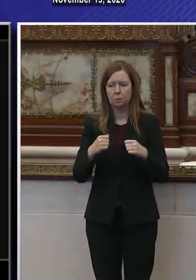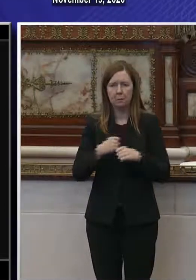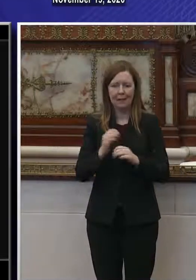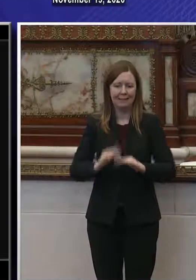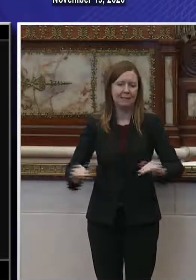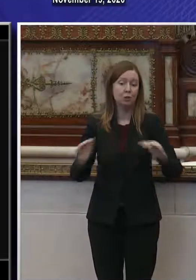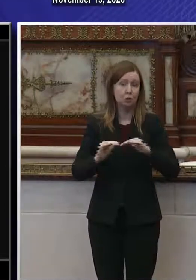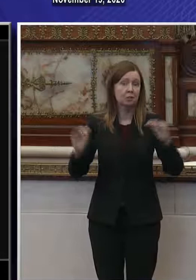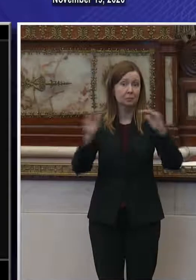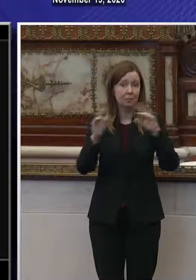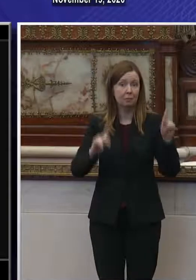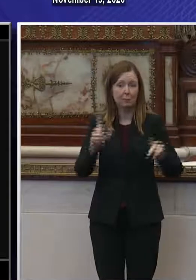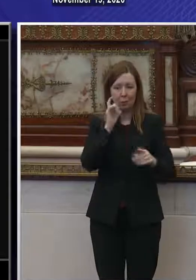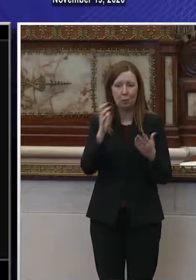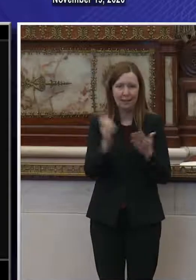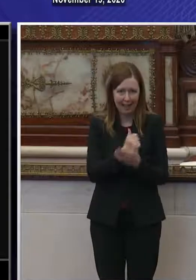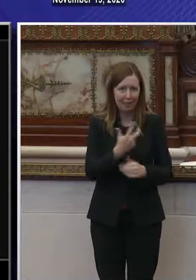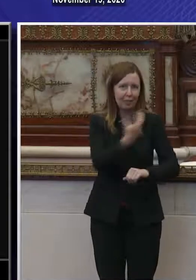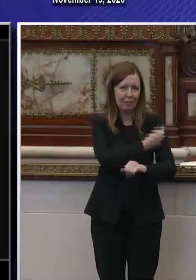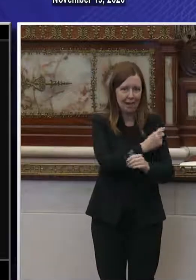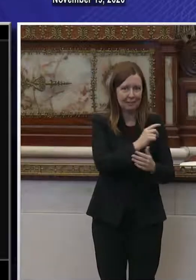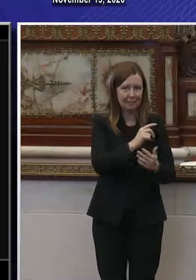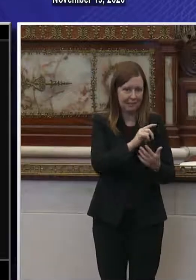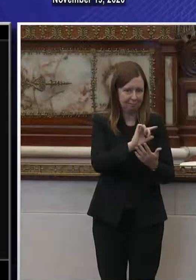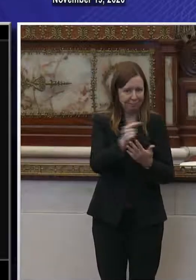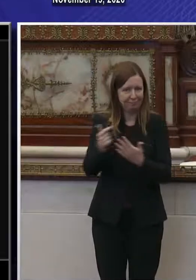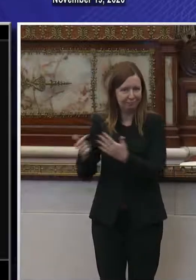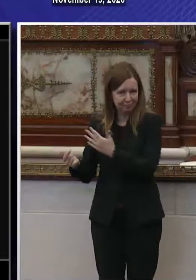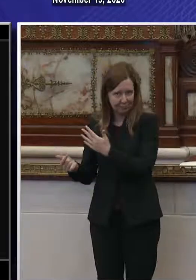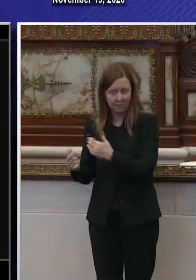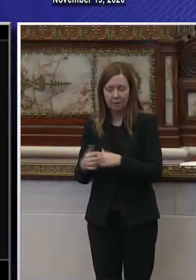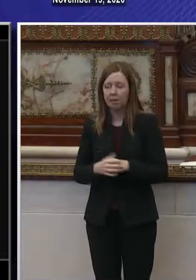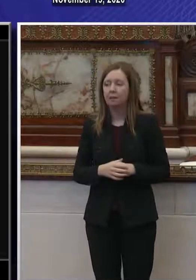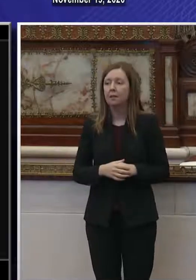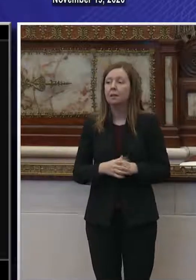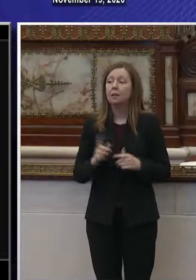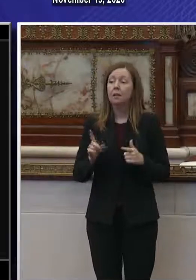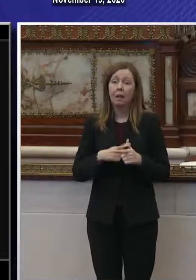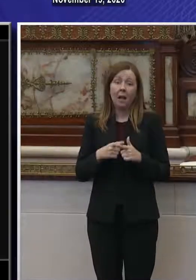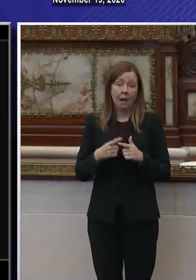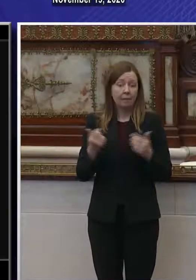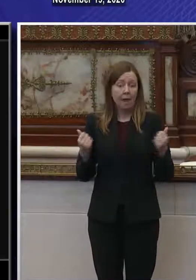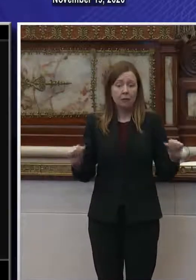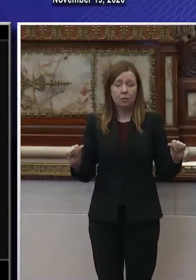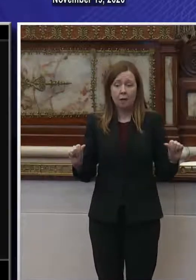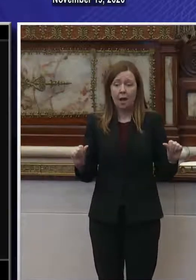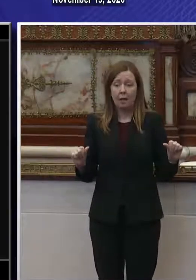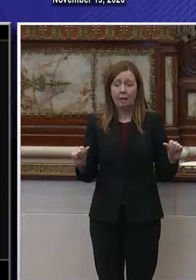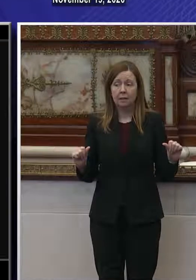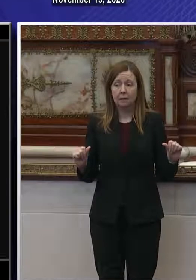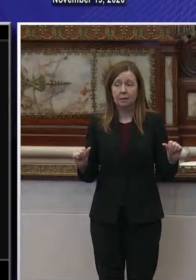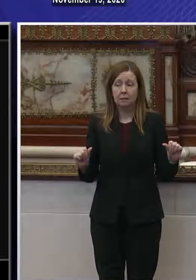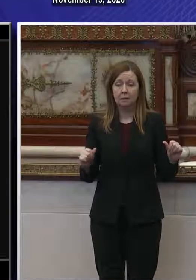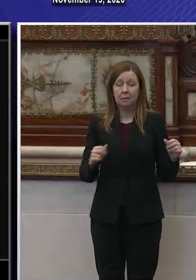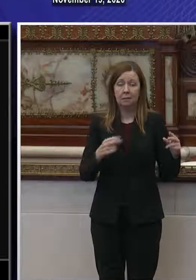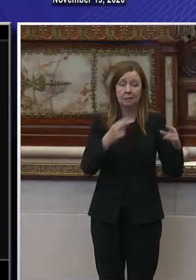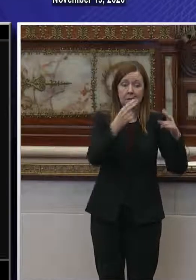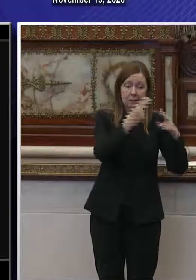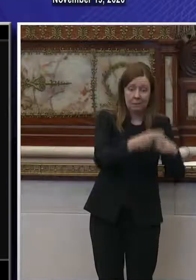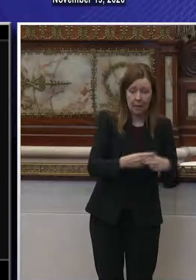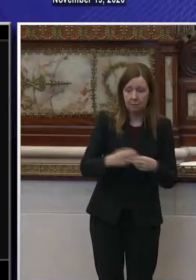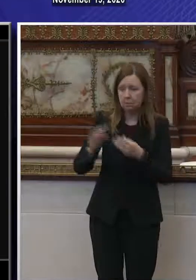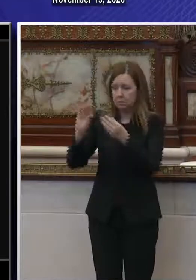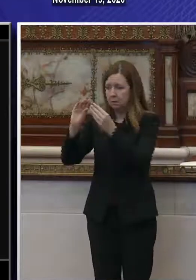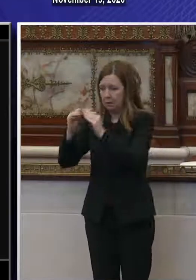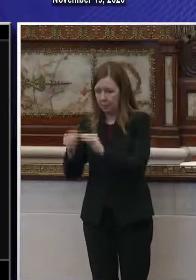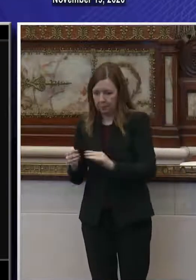of individuals who will receive vaccine in various orders, and then ultimately trying to put names and numbers to